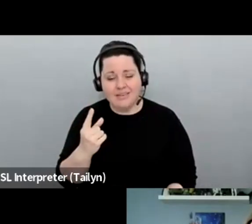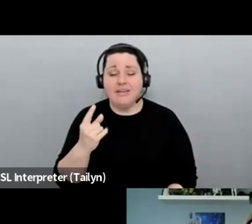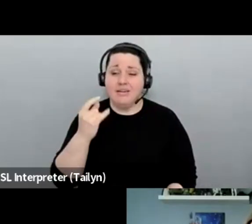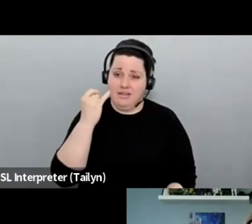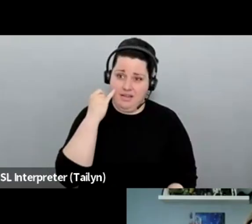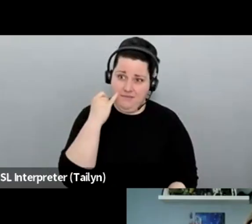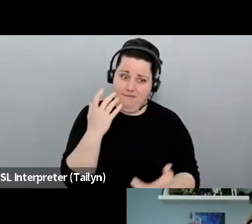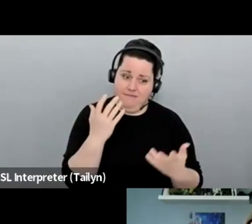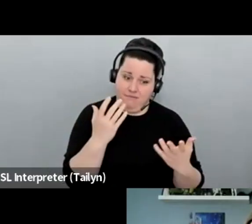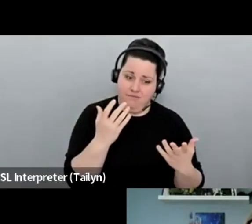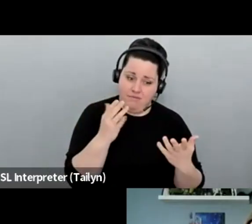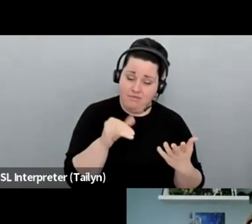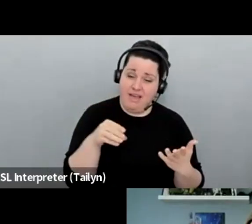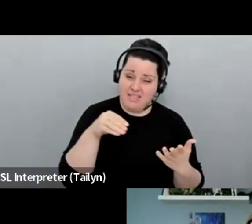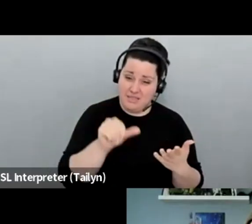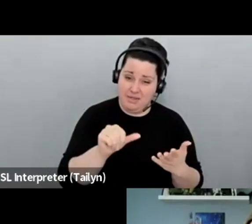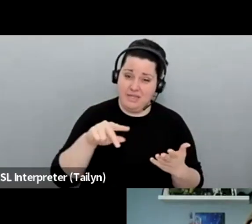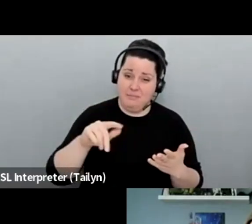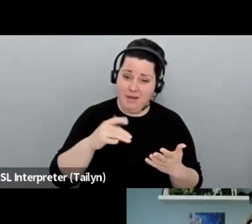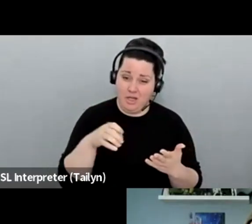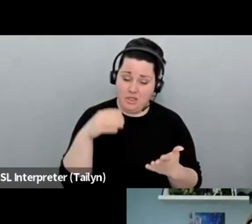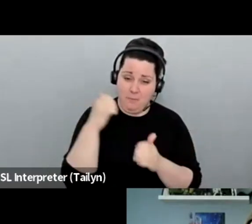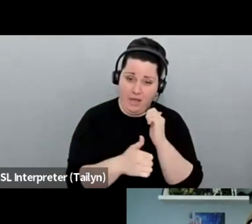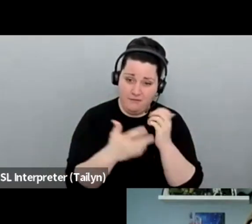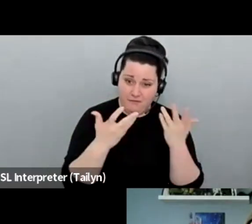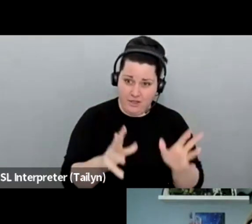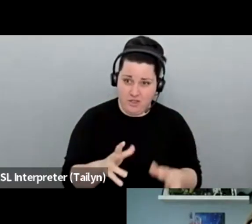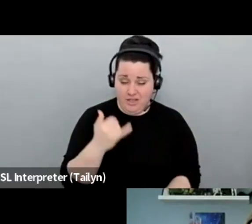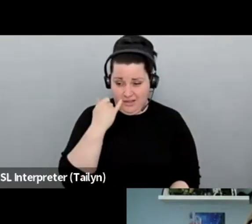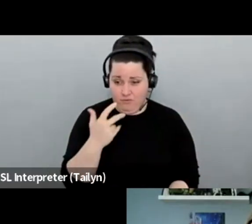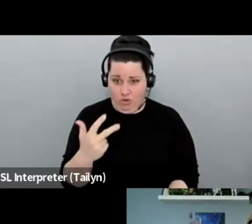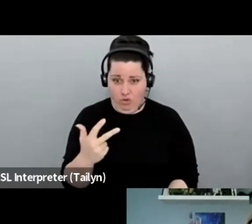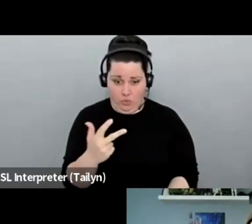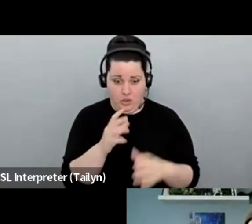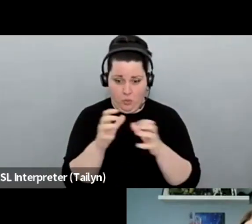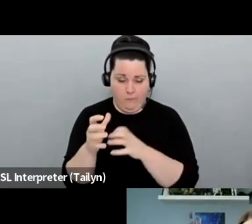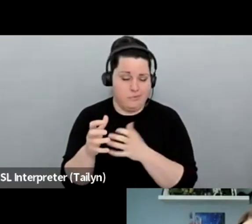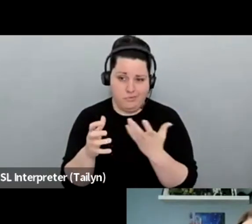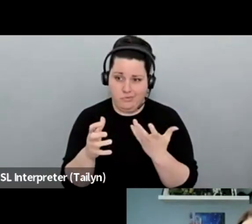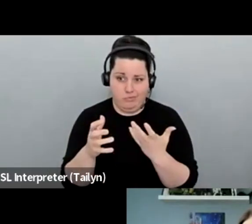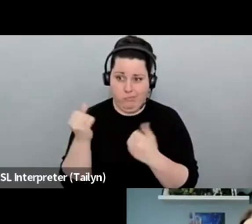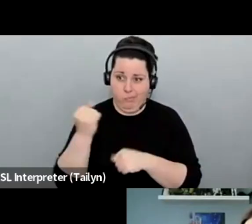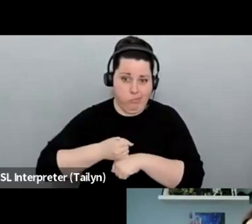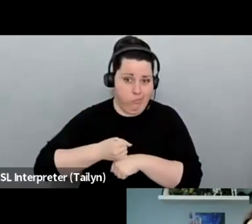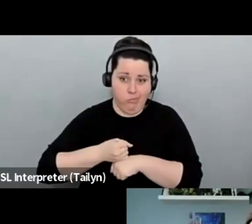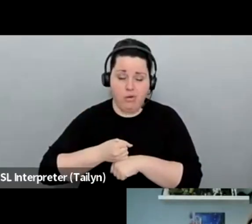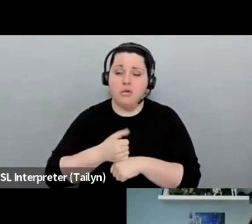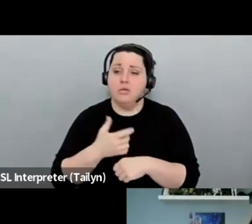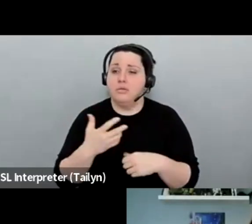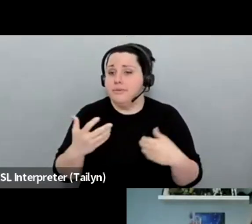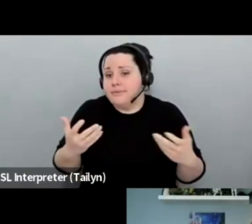by the time that spending package gets passed, if these three entities are essentially incapacitated,